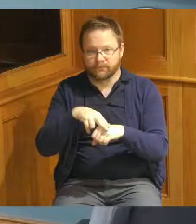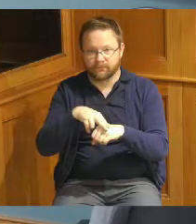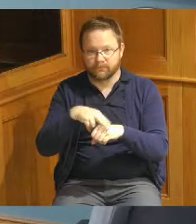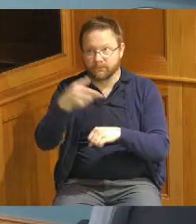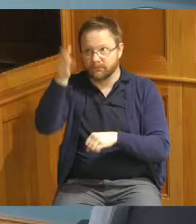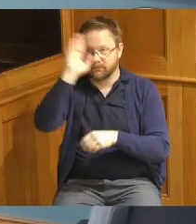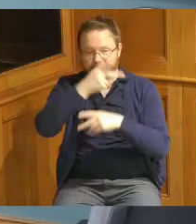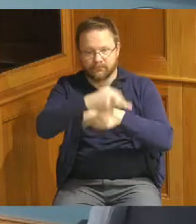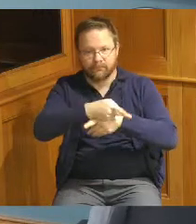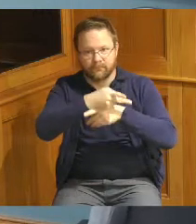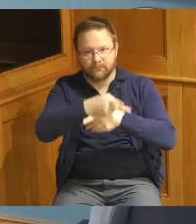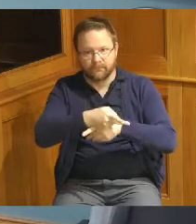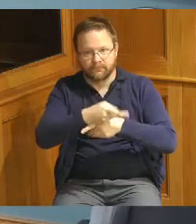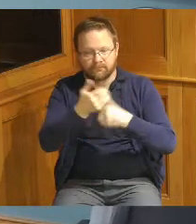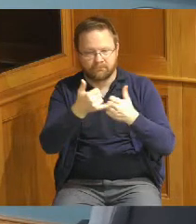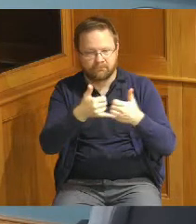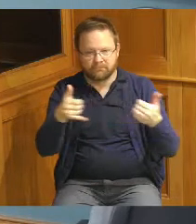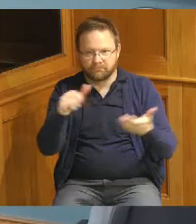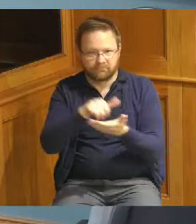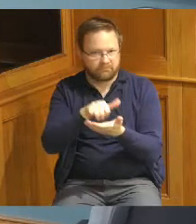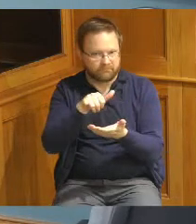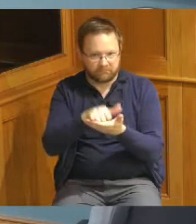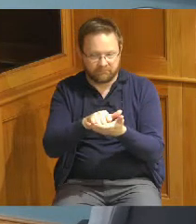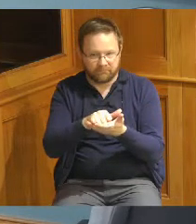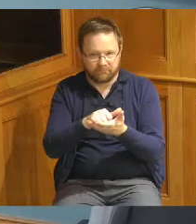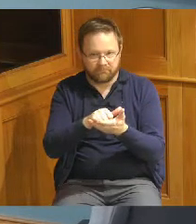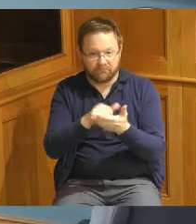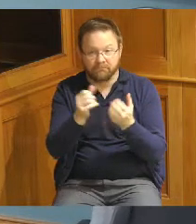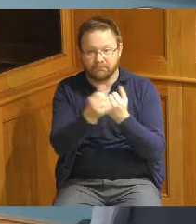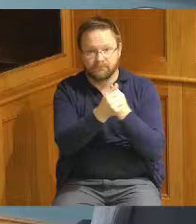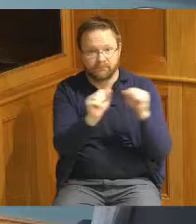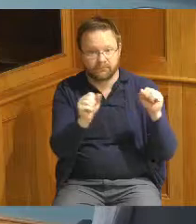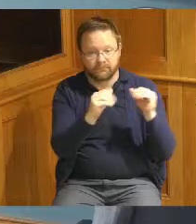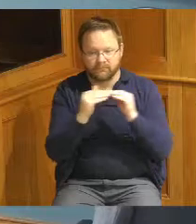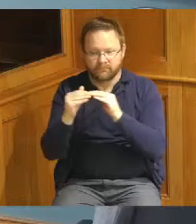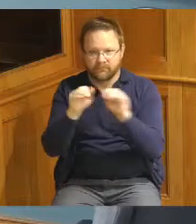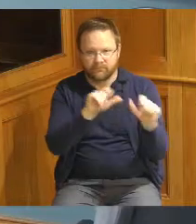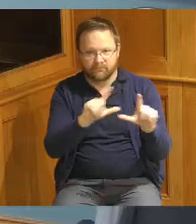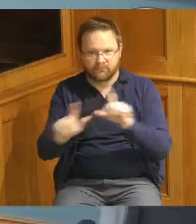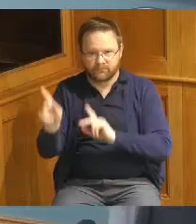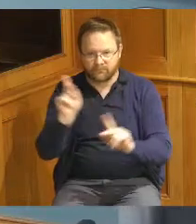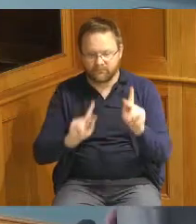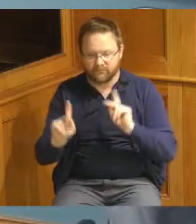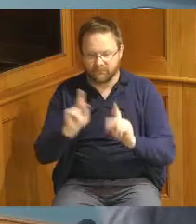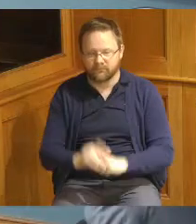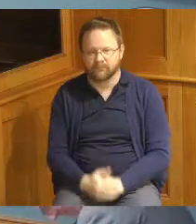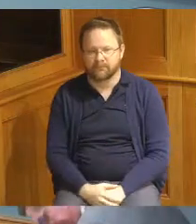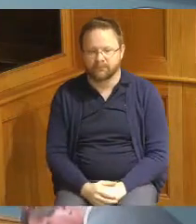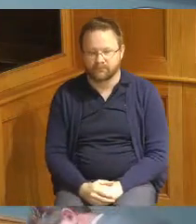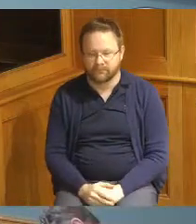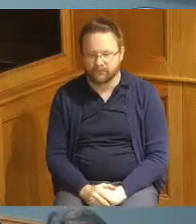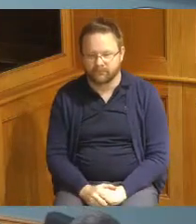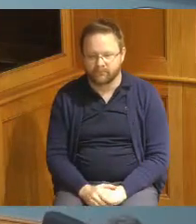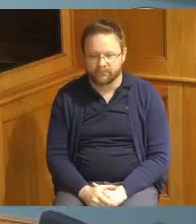one nation, under God, indivisible, with liberty and justice for all.